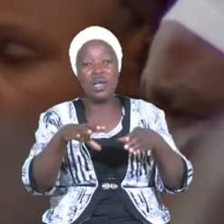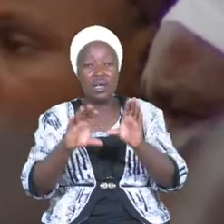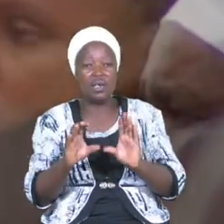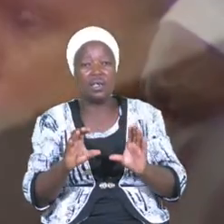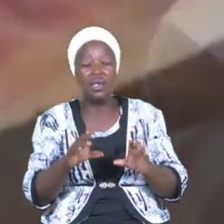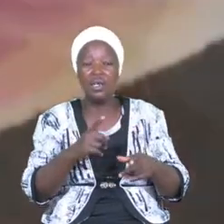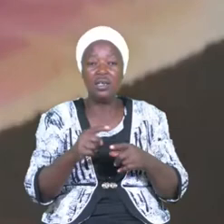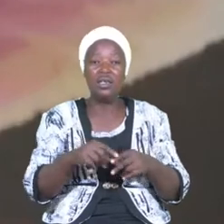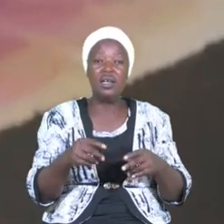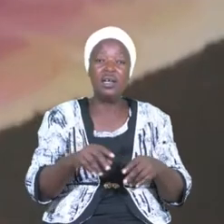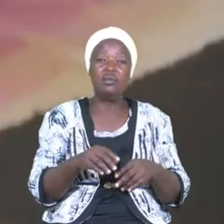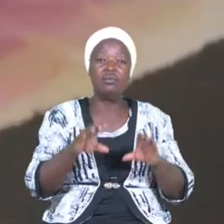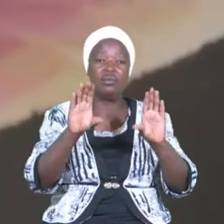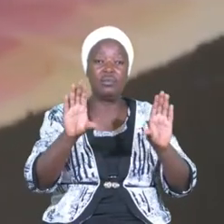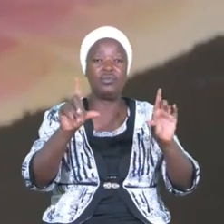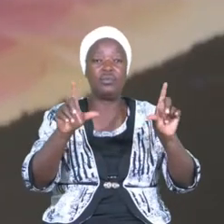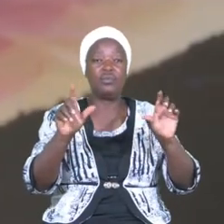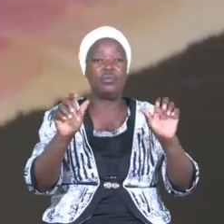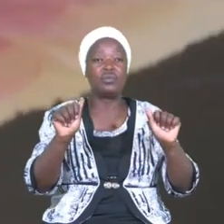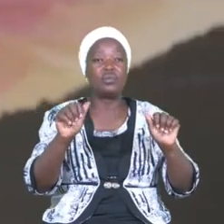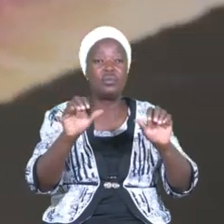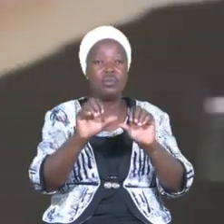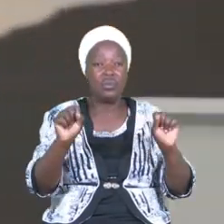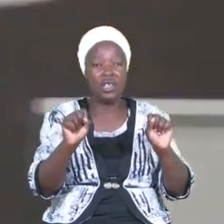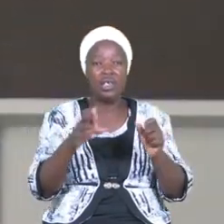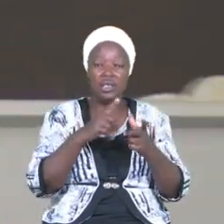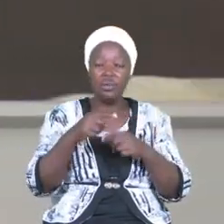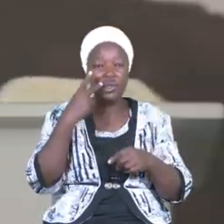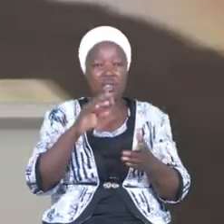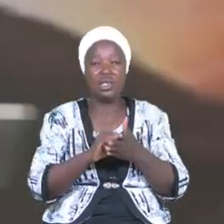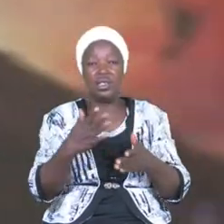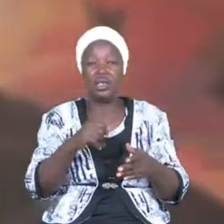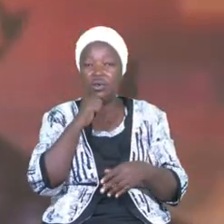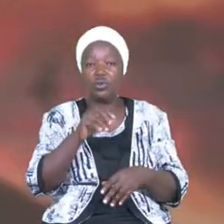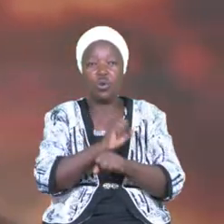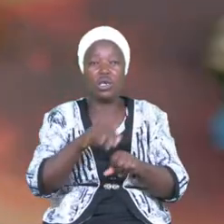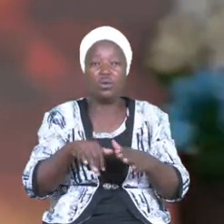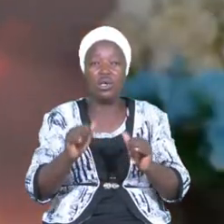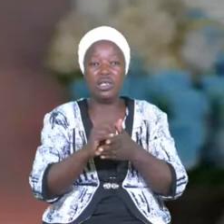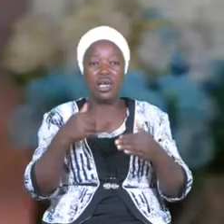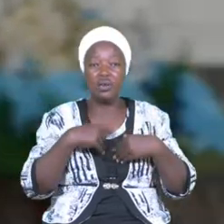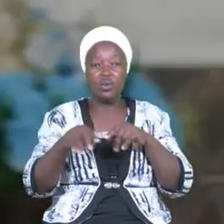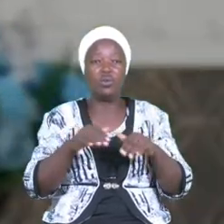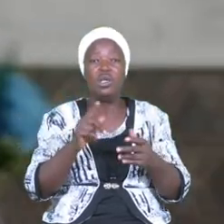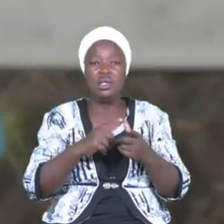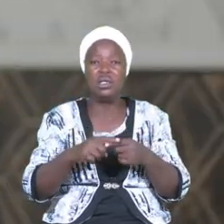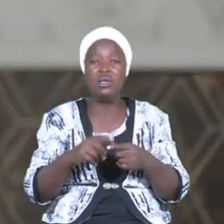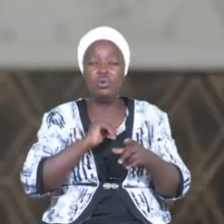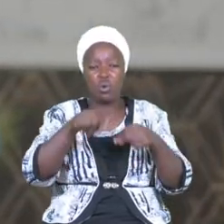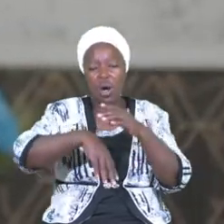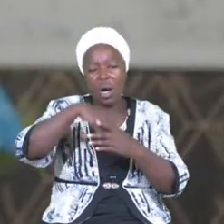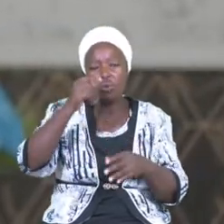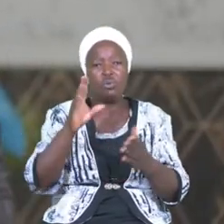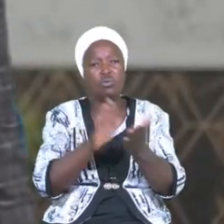that things are not working the way it ought to work, again we go out of school, we'll be